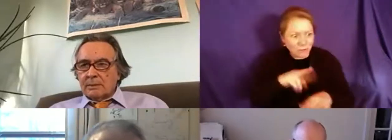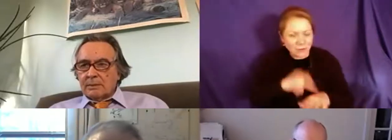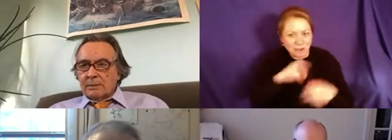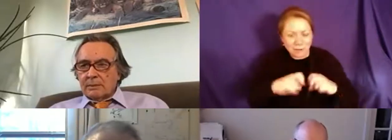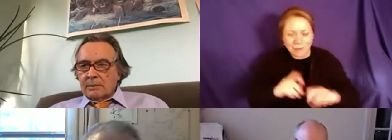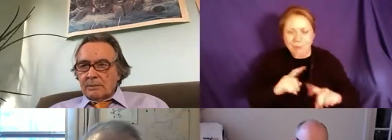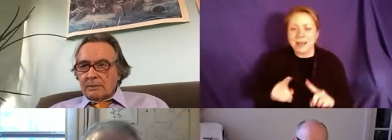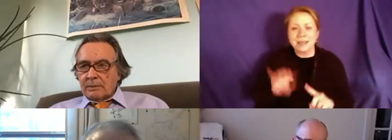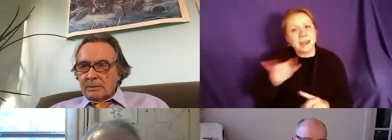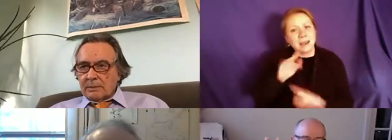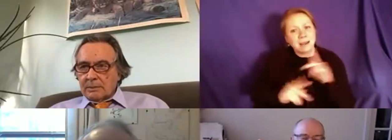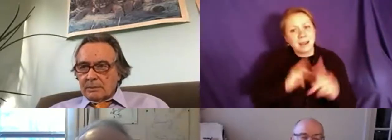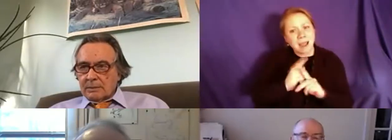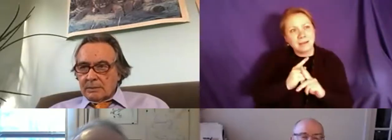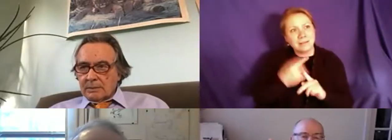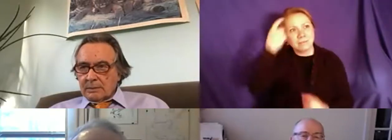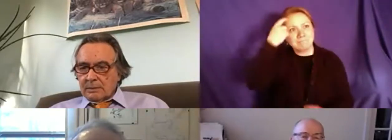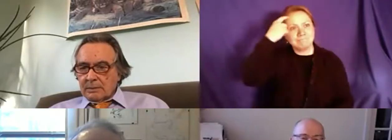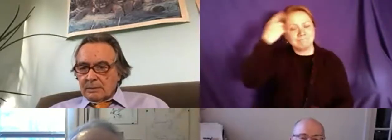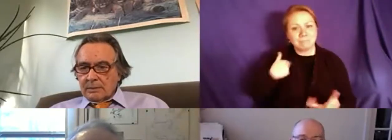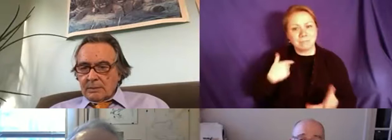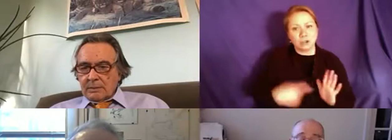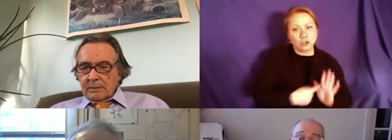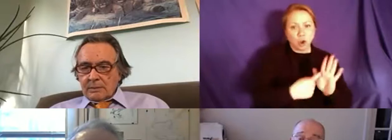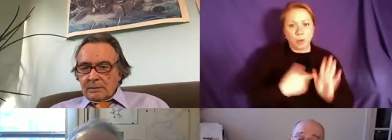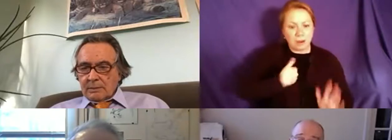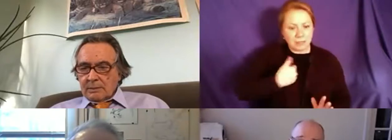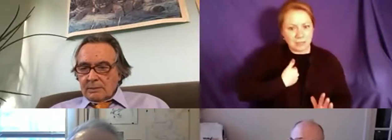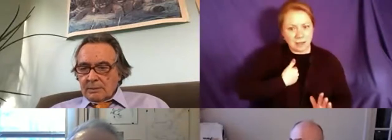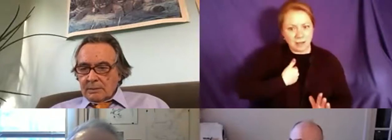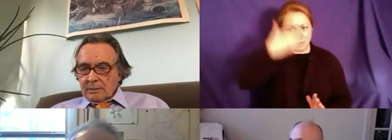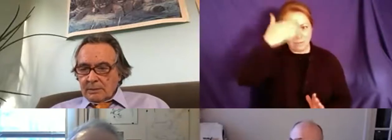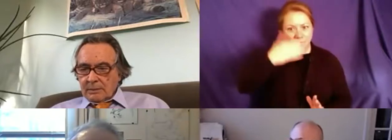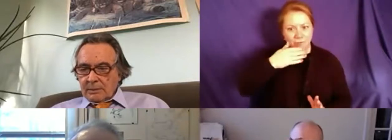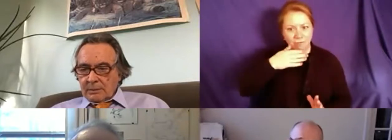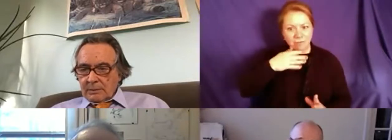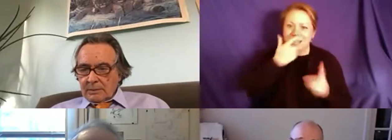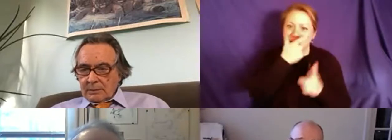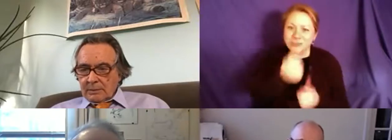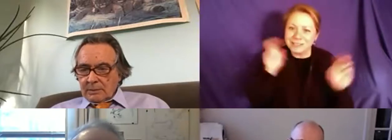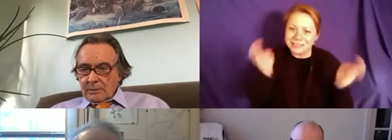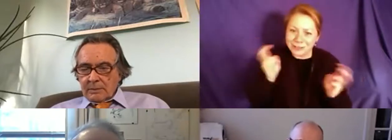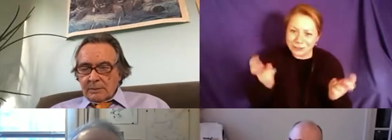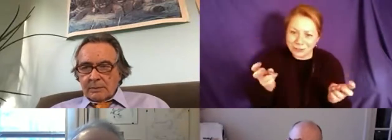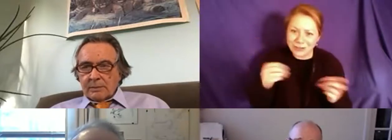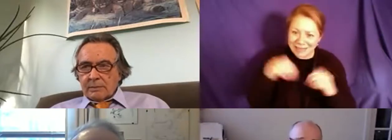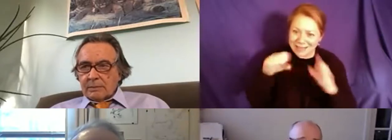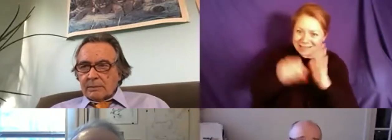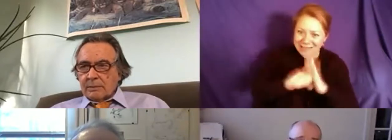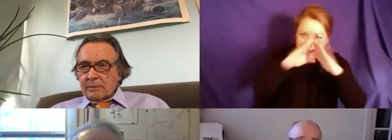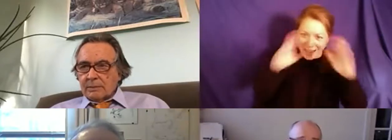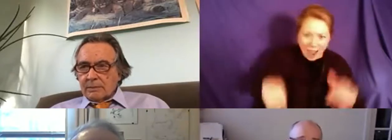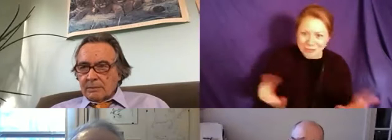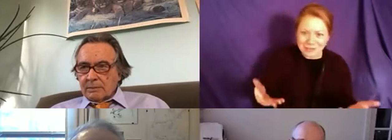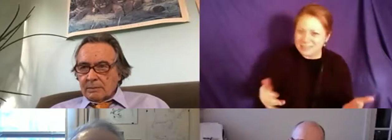find that this kind of bringing ourselves fully forward is an interesting issue. In the State House, it's not